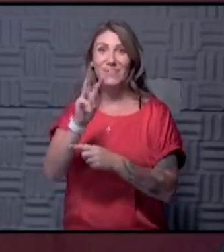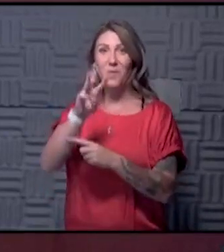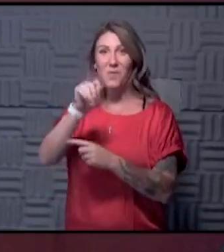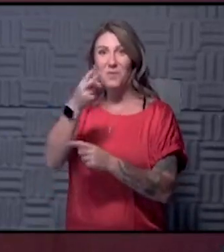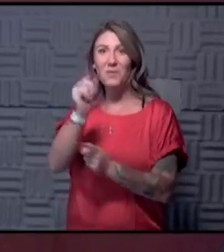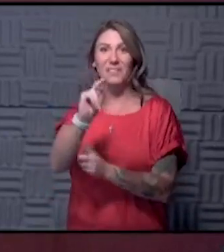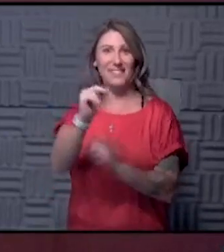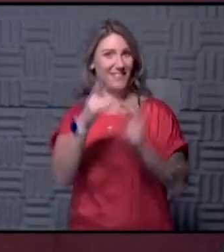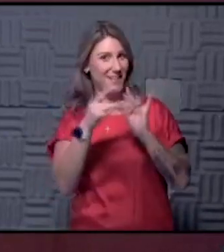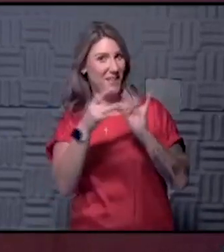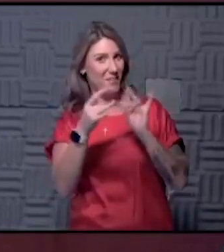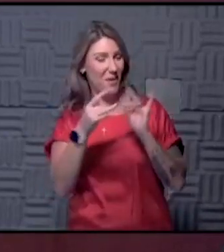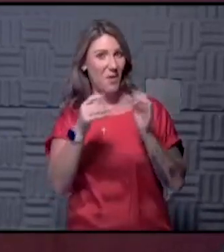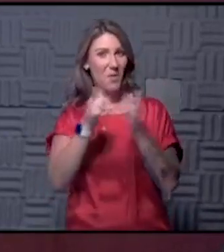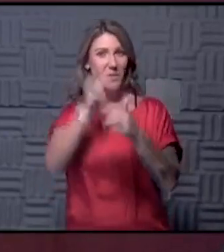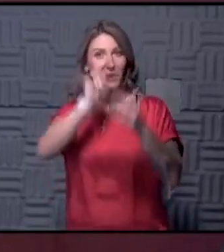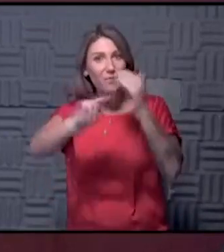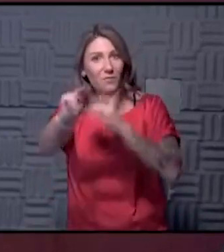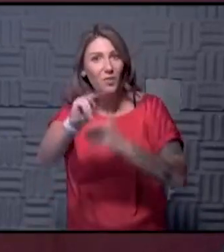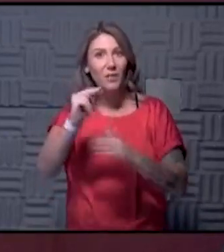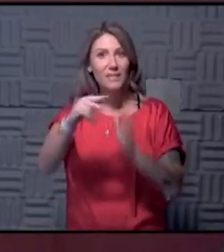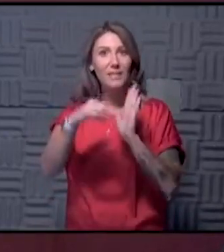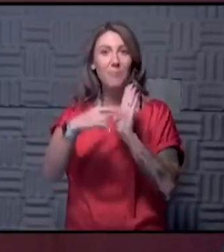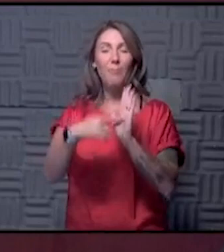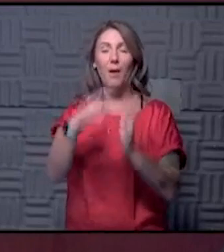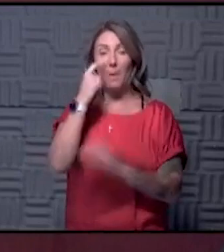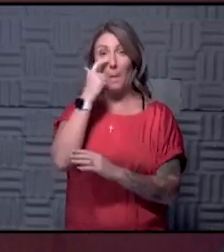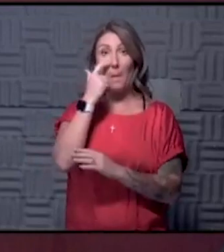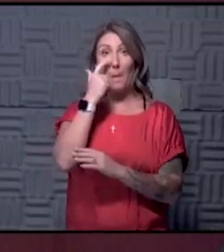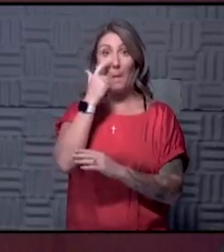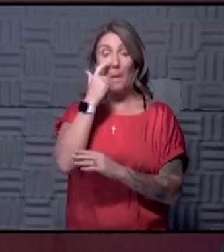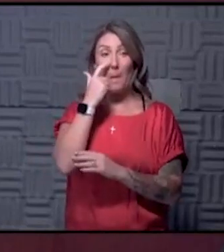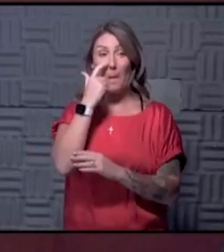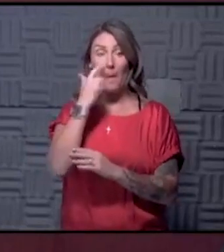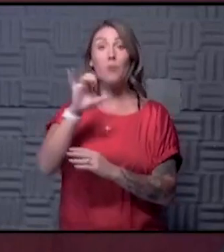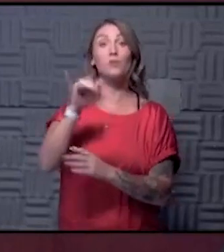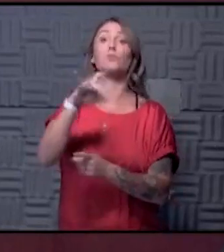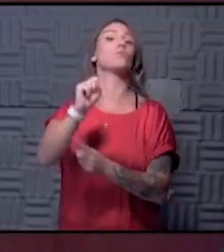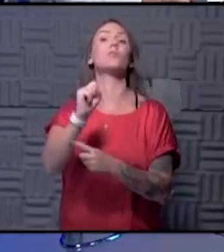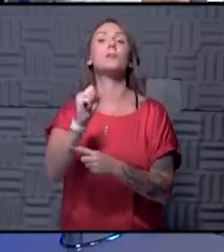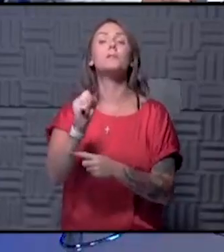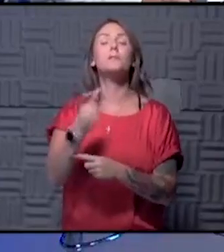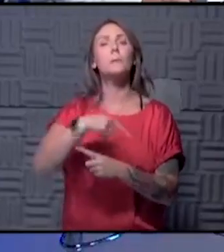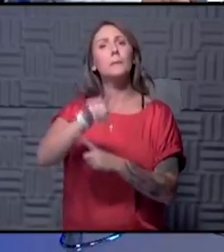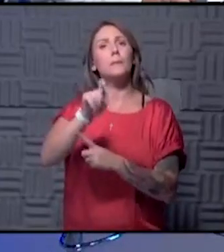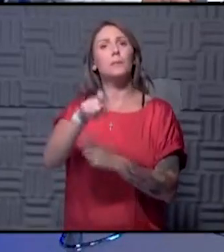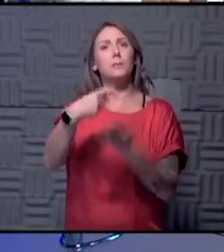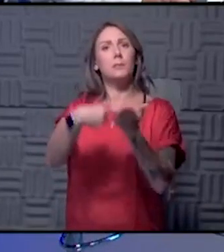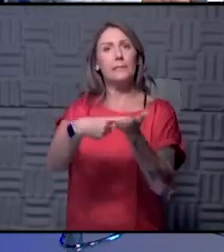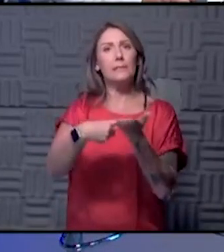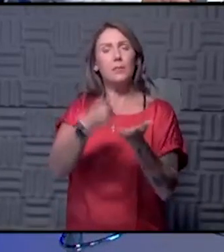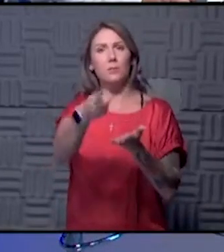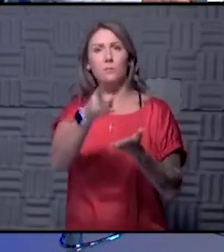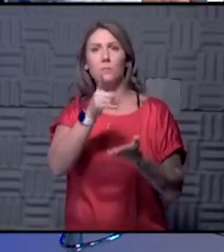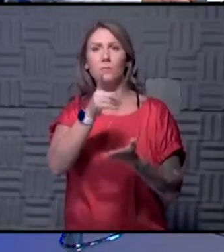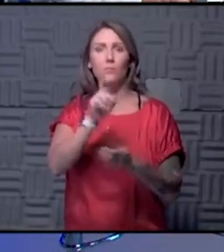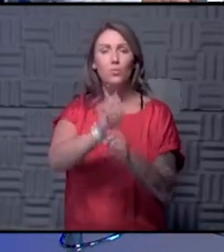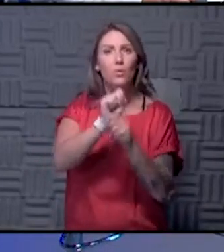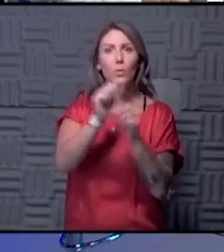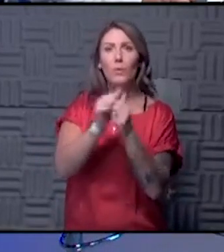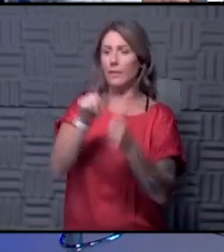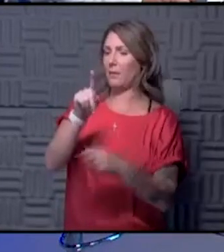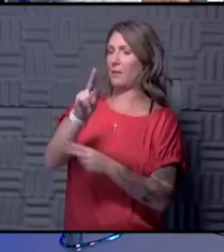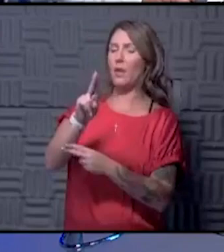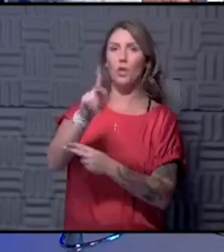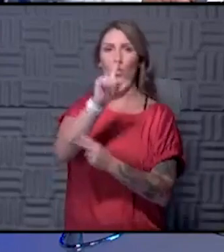going to, in our forecasting model around that. So, Chris, let's talk a little bit about that. I know that you have worked with the KU Lawrence team and the